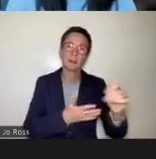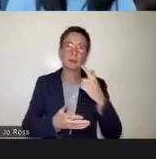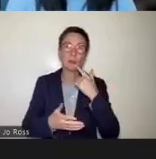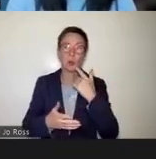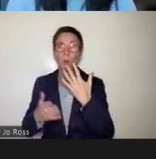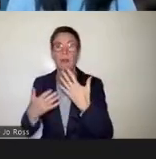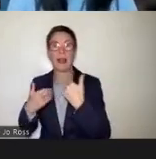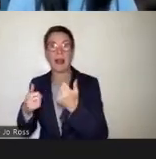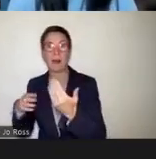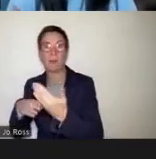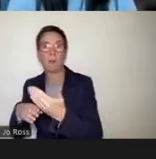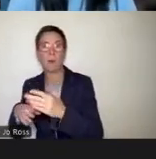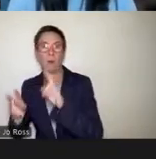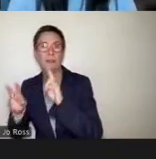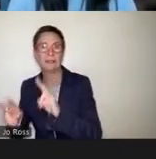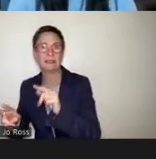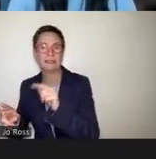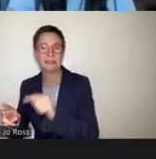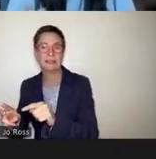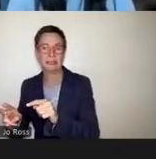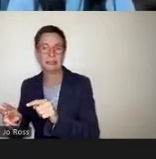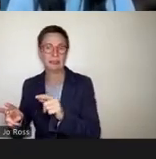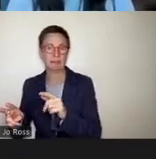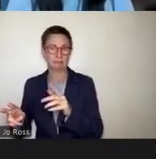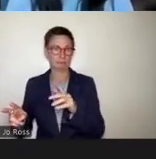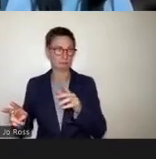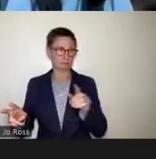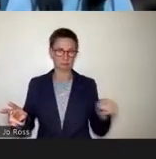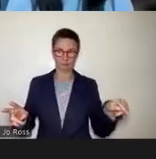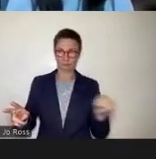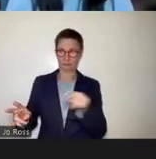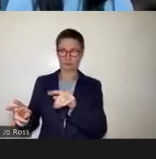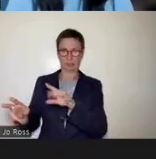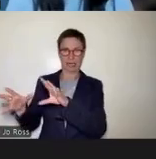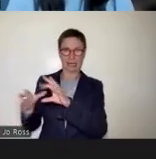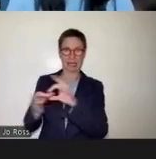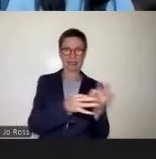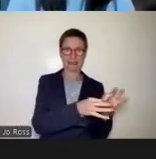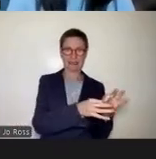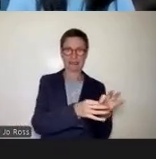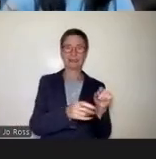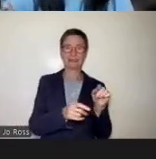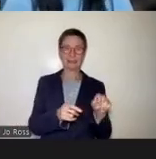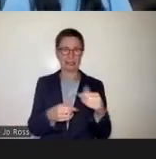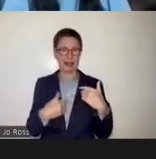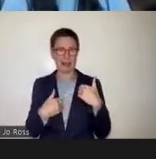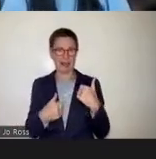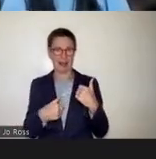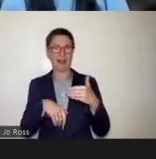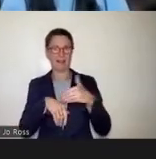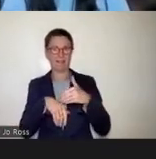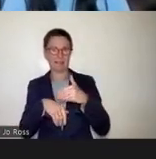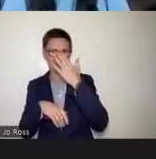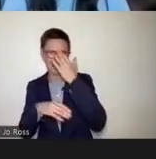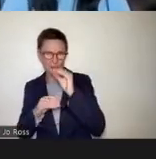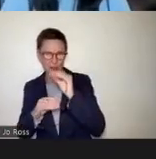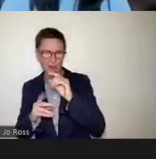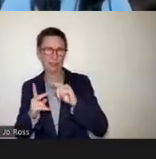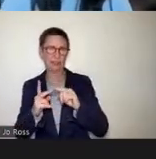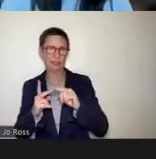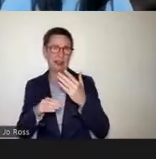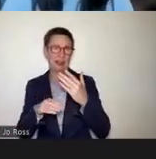see how it all, when we all come together, we see how it all links up, that, you know, your health affects your education, affects your